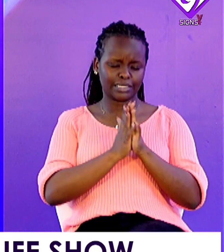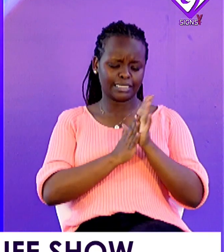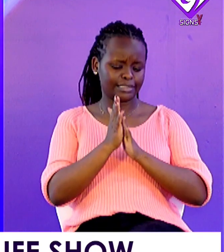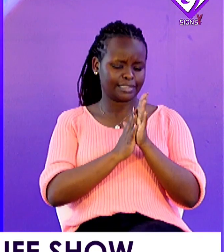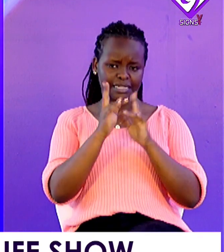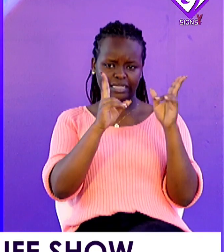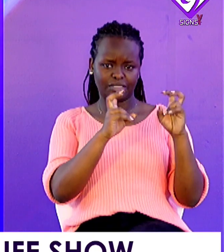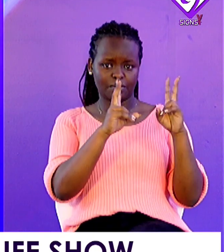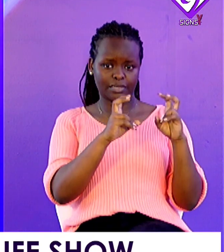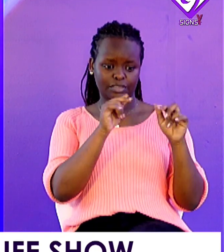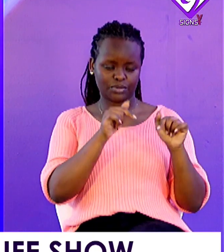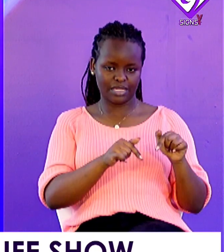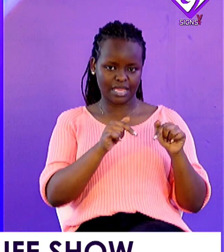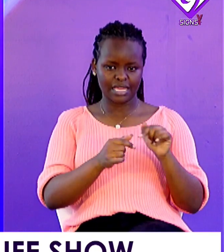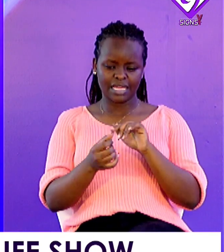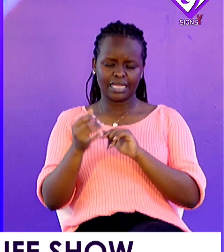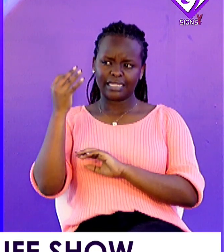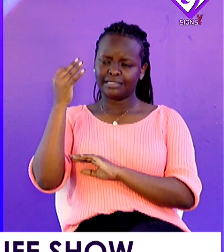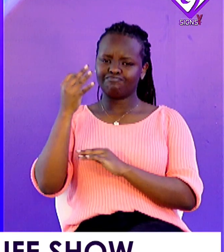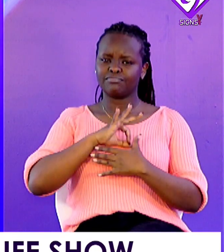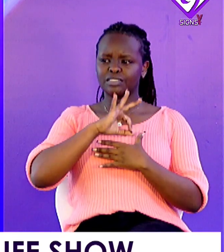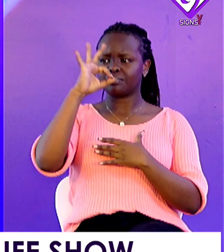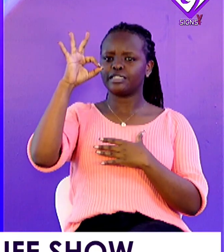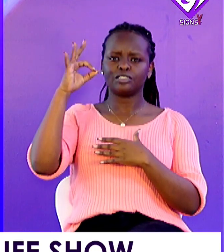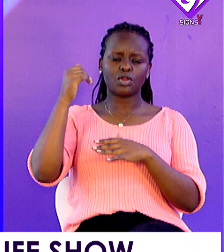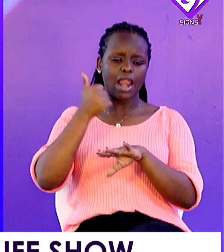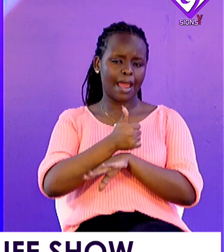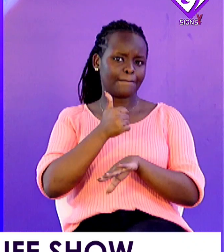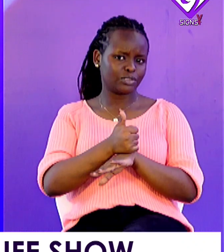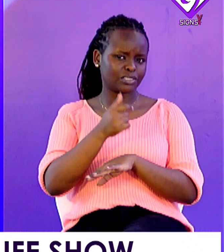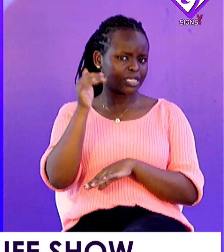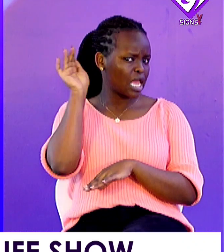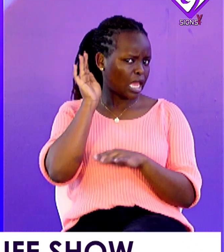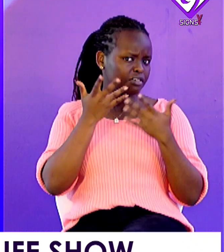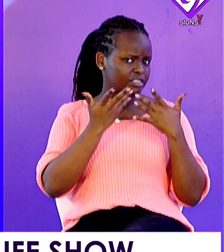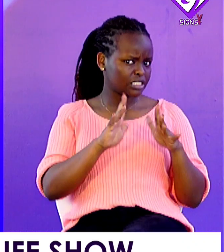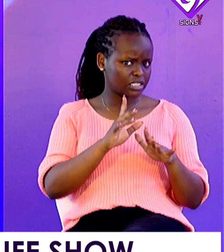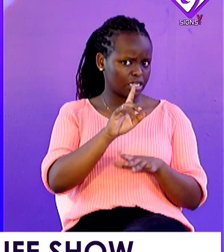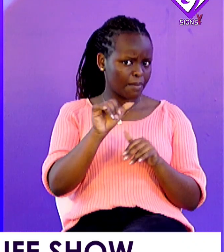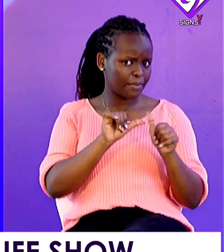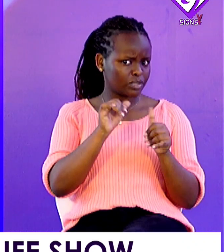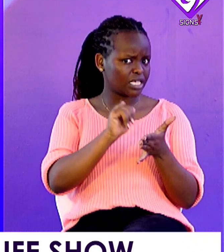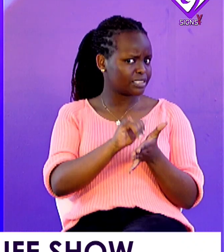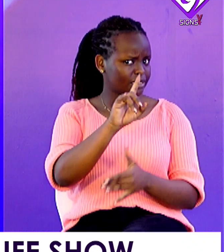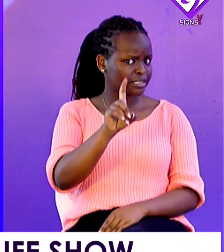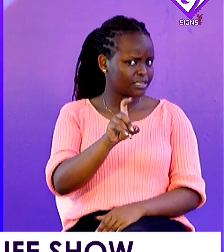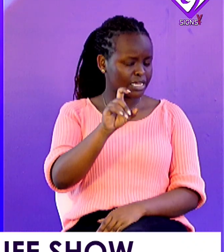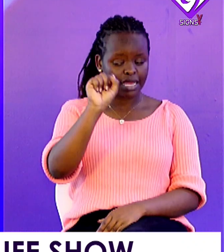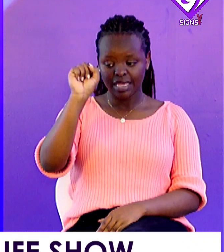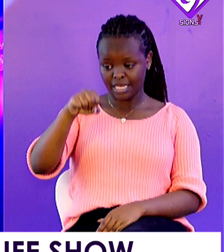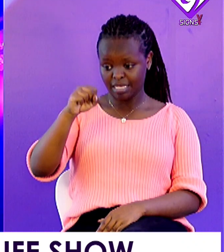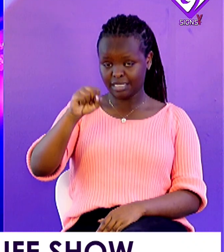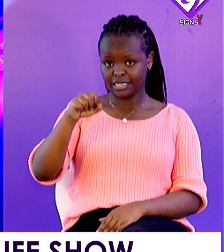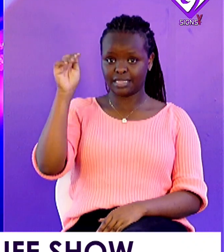today, spiritual abuse. Have you ever heard of the word spiritual abuse, Sarah? Yes, I've